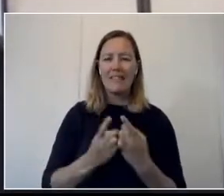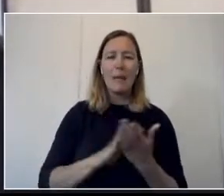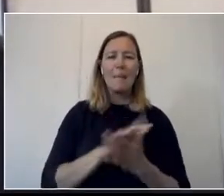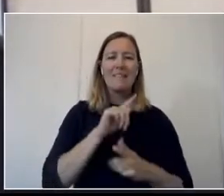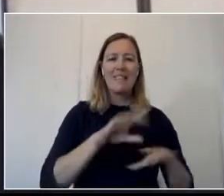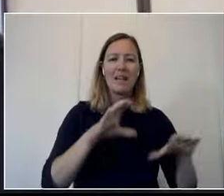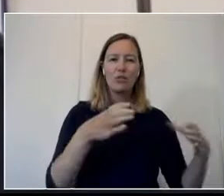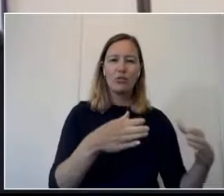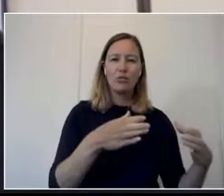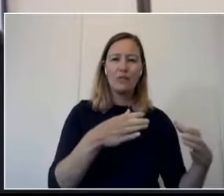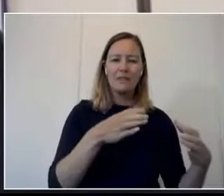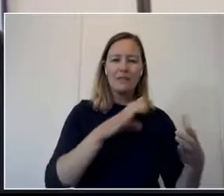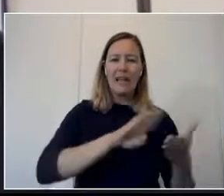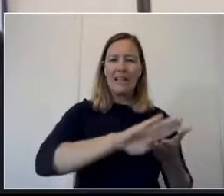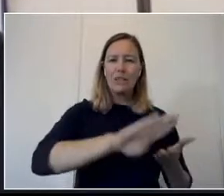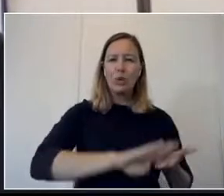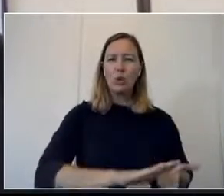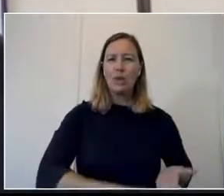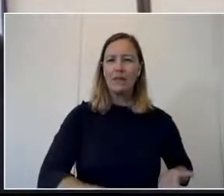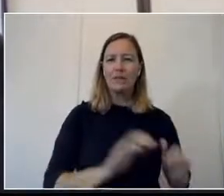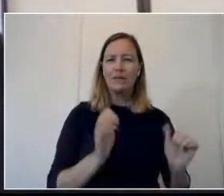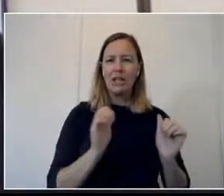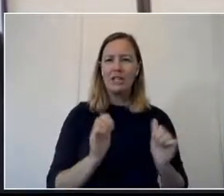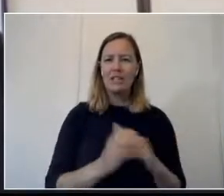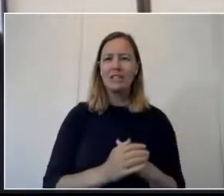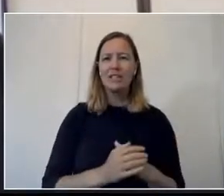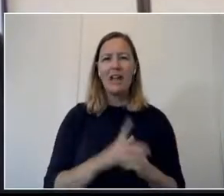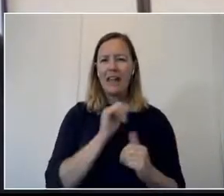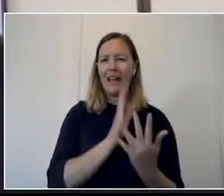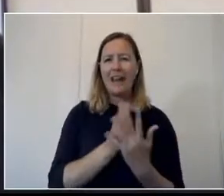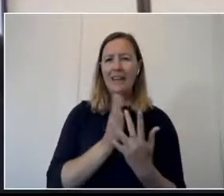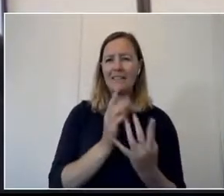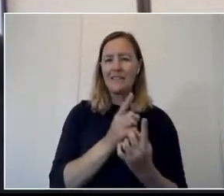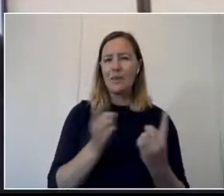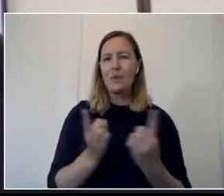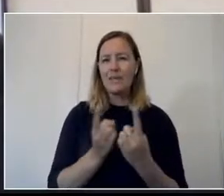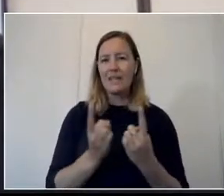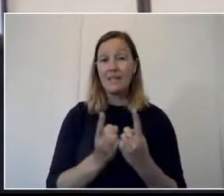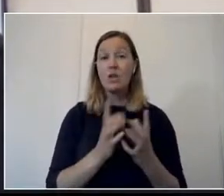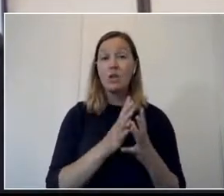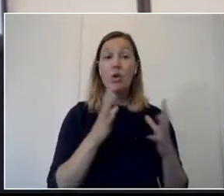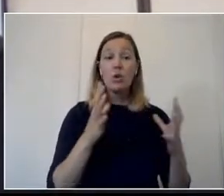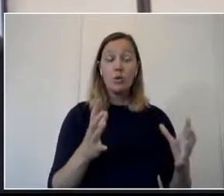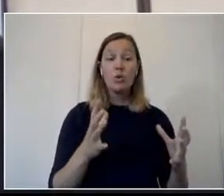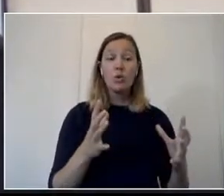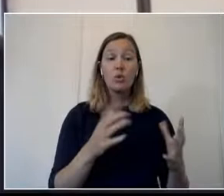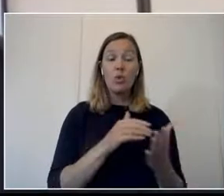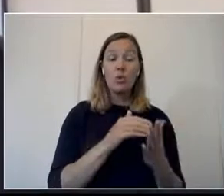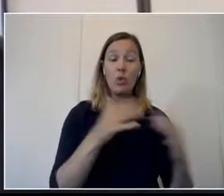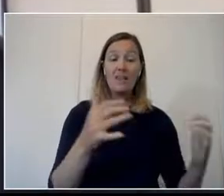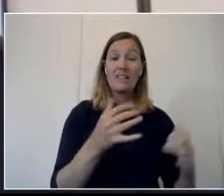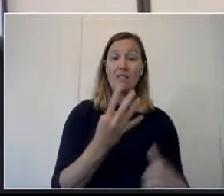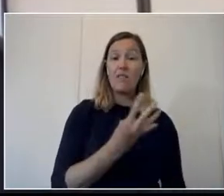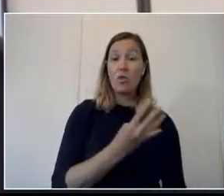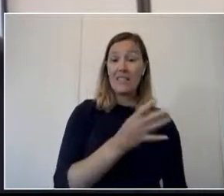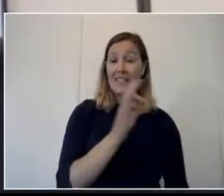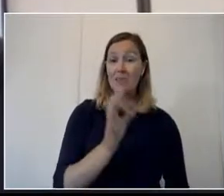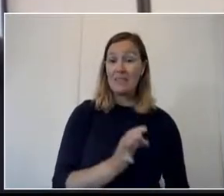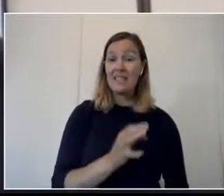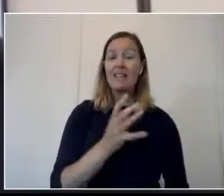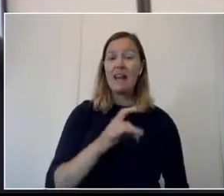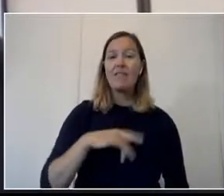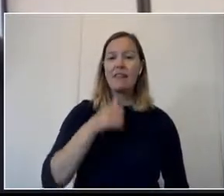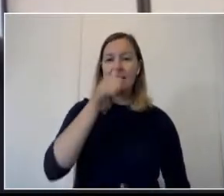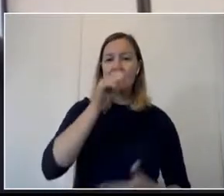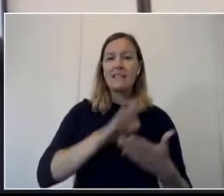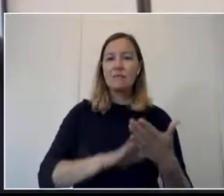quite a lot of people. So it's you know, there is a huge audience there. It's about 14% of the market have a lived experience of